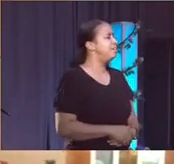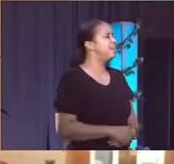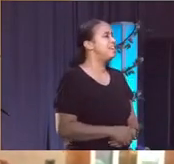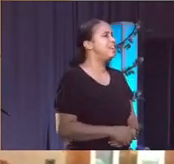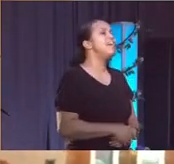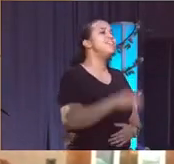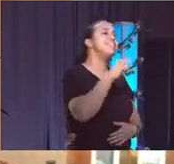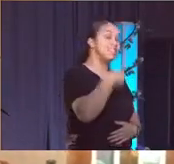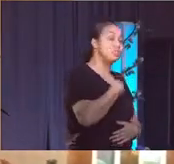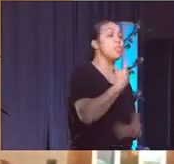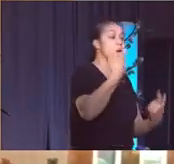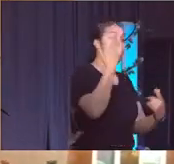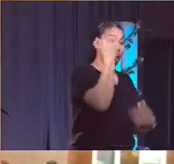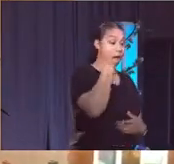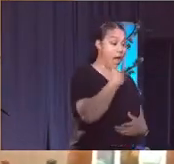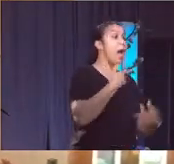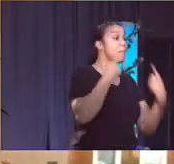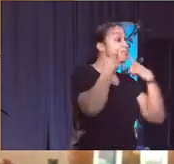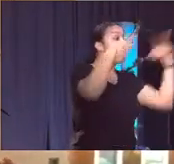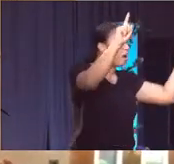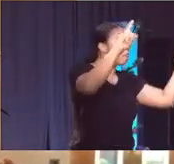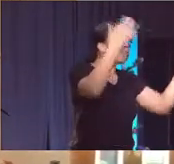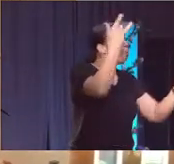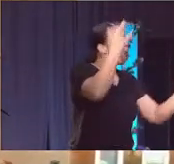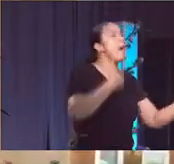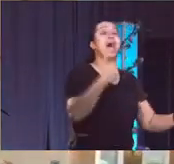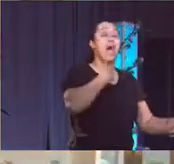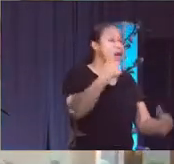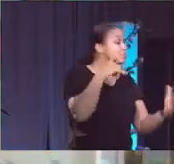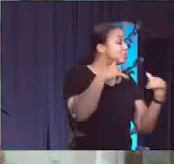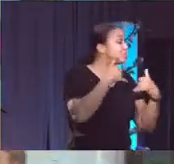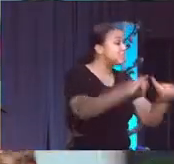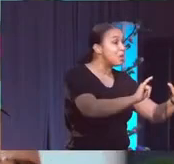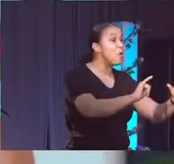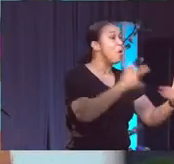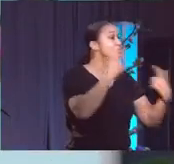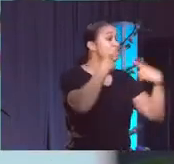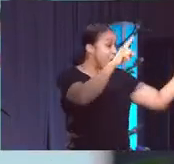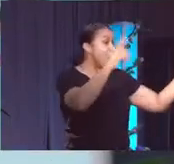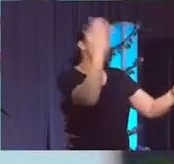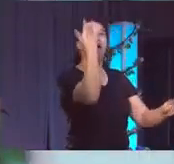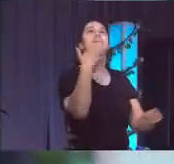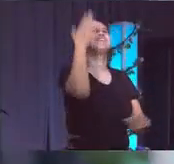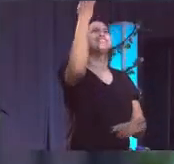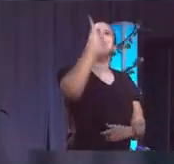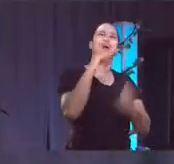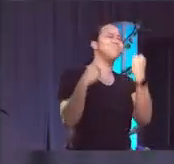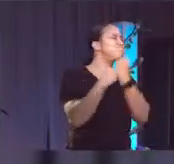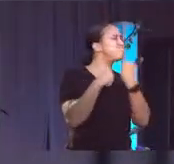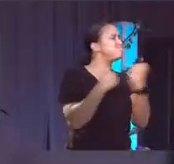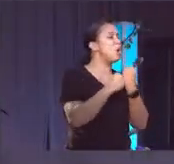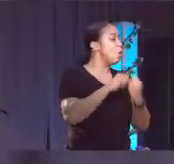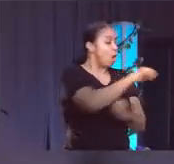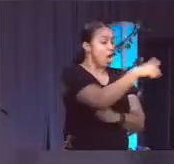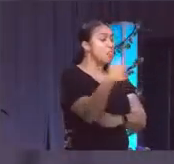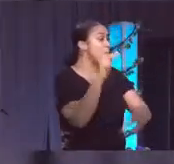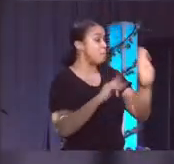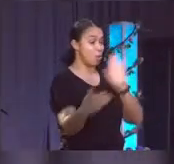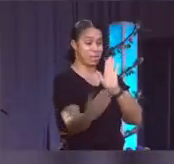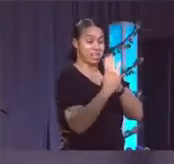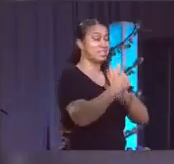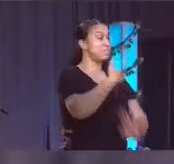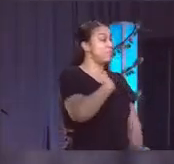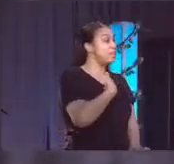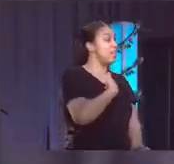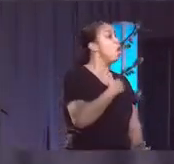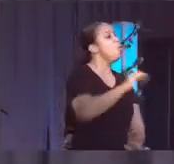this is why I'm thriving. I'm still thriving because God has been on my side. When everybody else was against me,